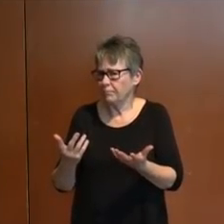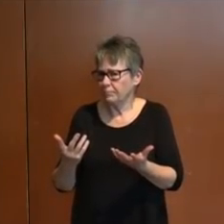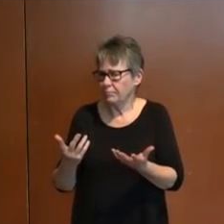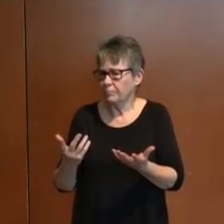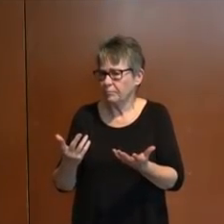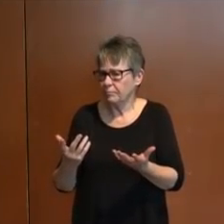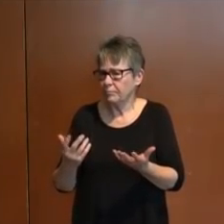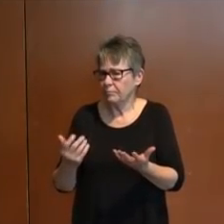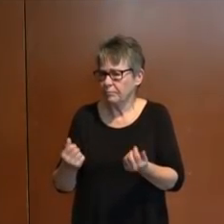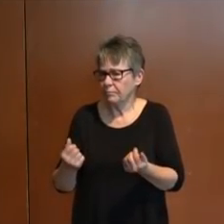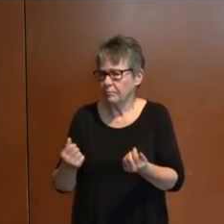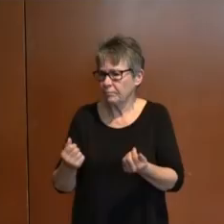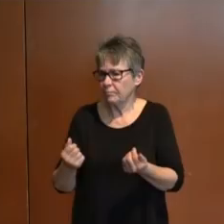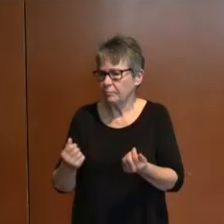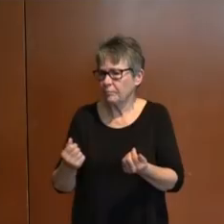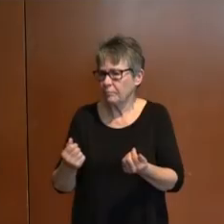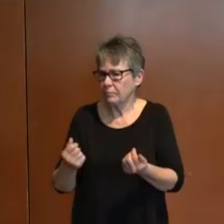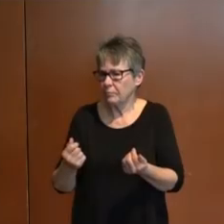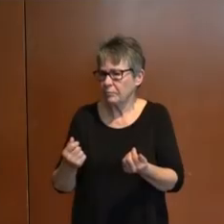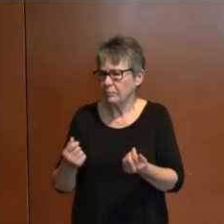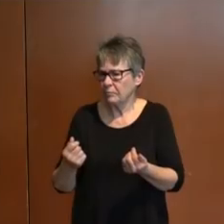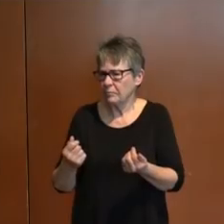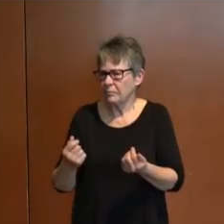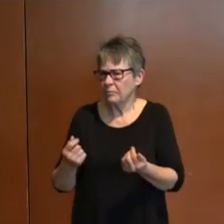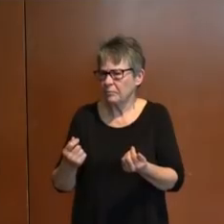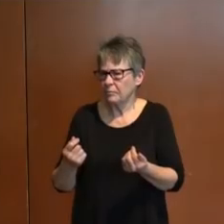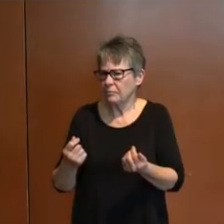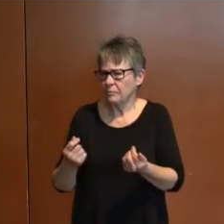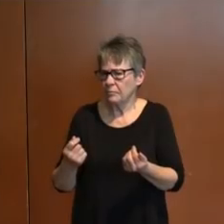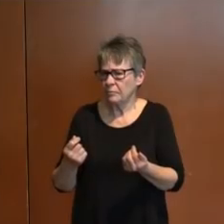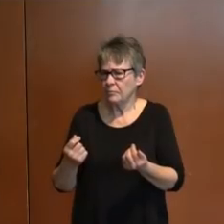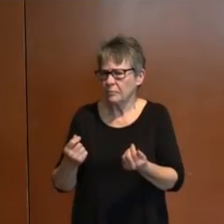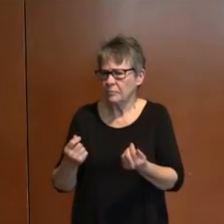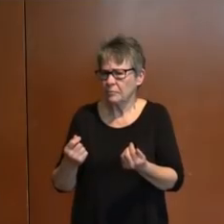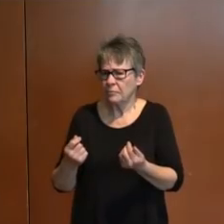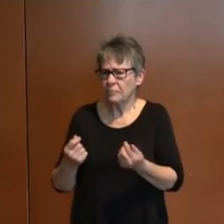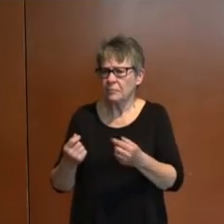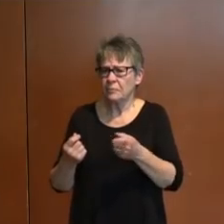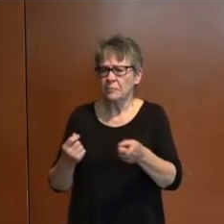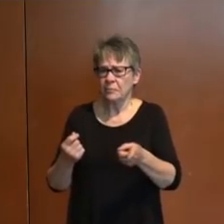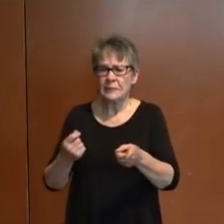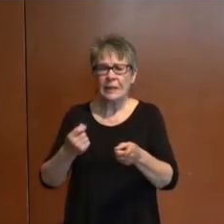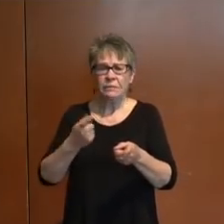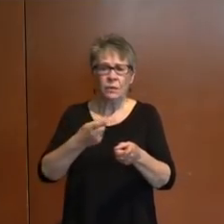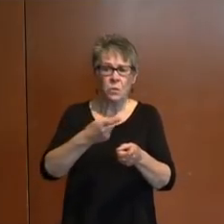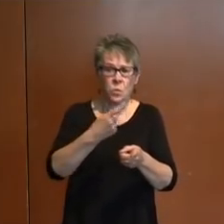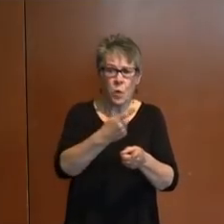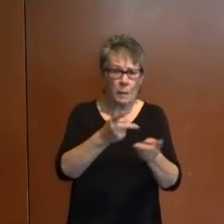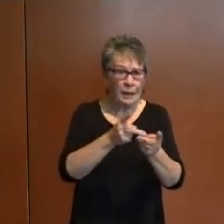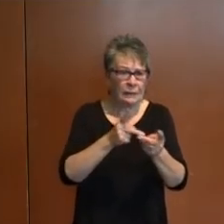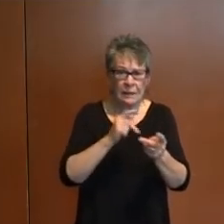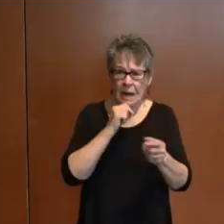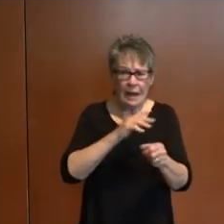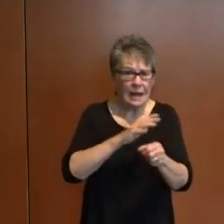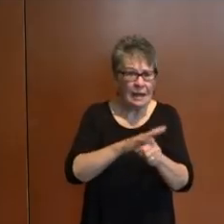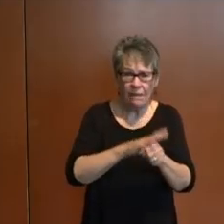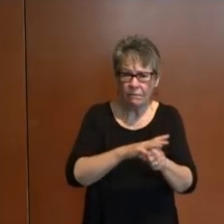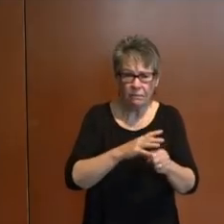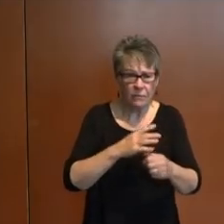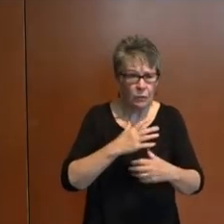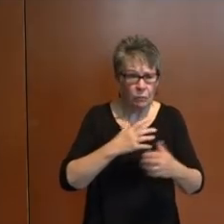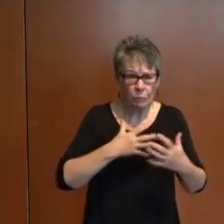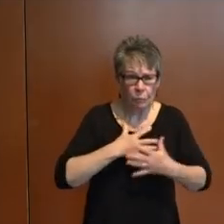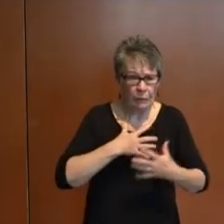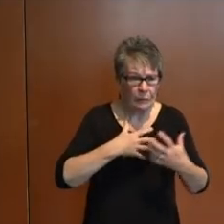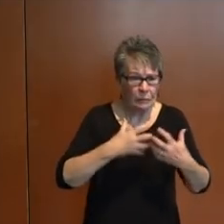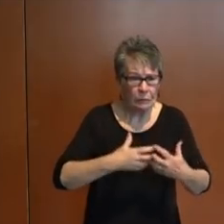is the one, what happens if we don't have enough ventilators to take care of the patients that we have. We're working with